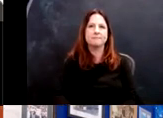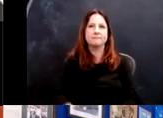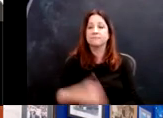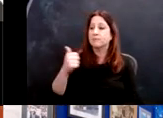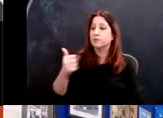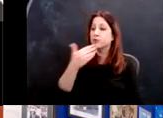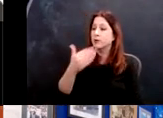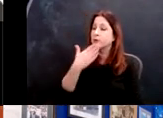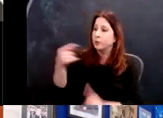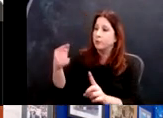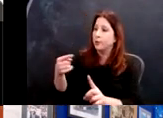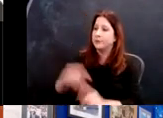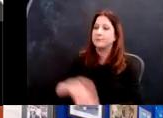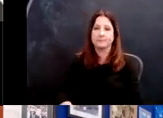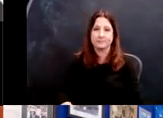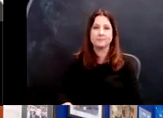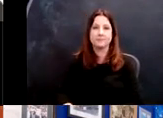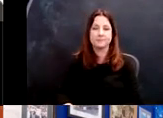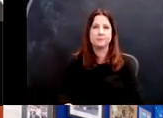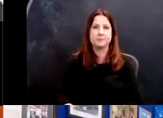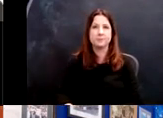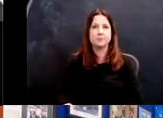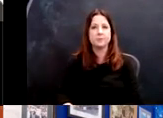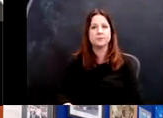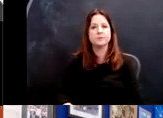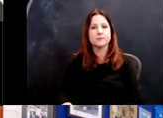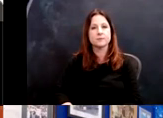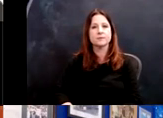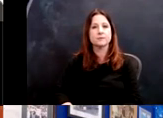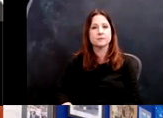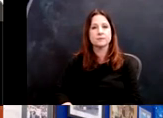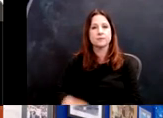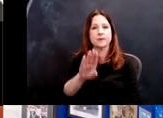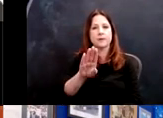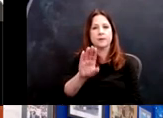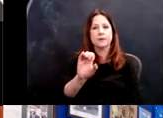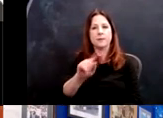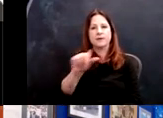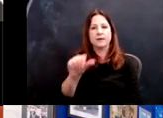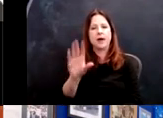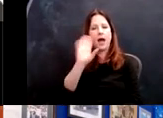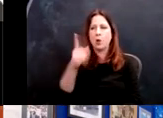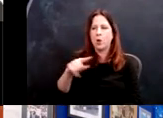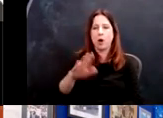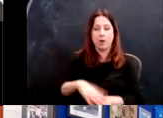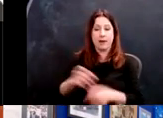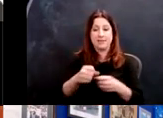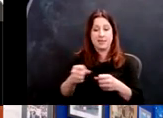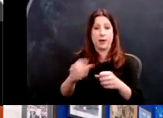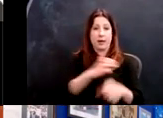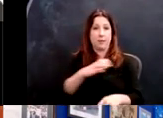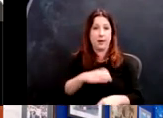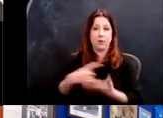Great, important point. And we've talked about a little bit within our steering committee about how recovery